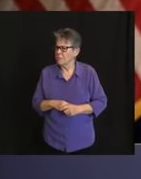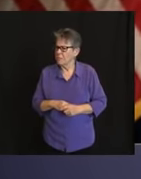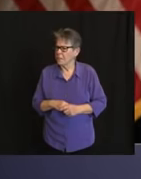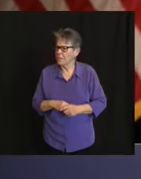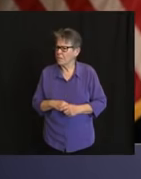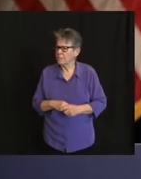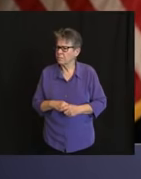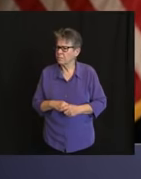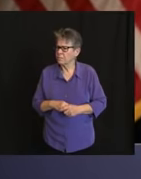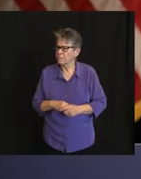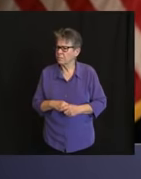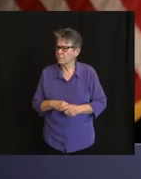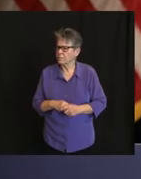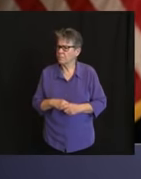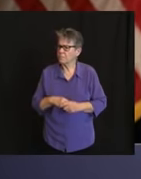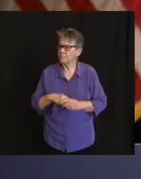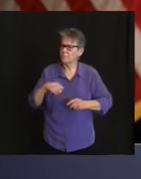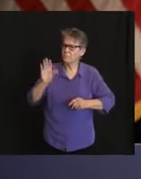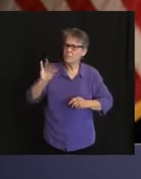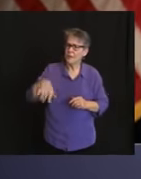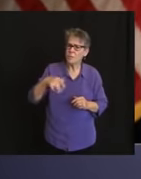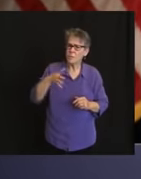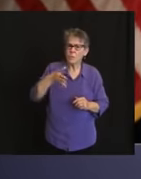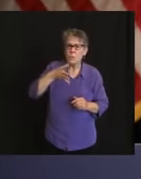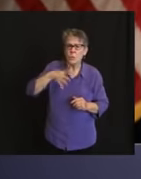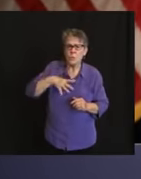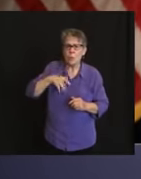weak. And we're keeping an eye on oxygenation. That's the